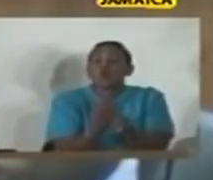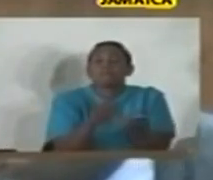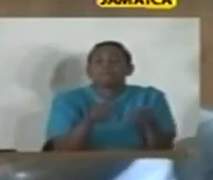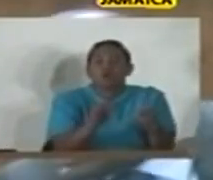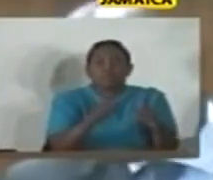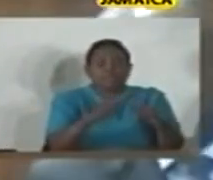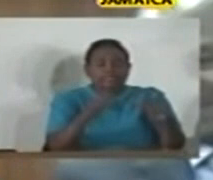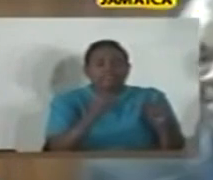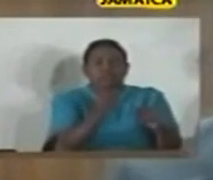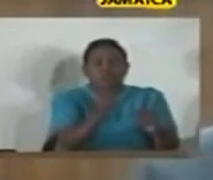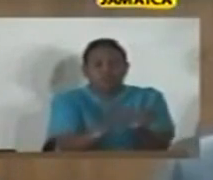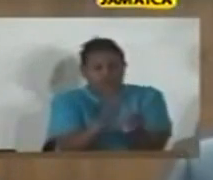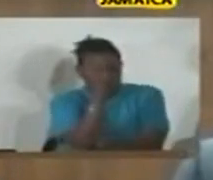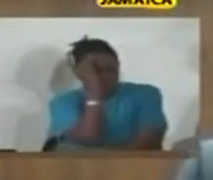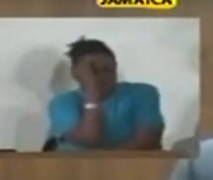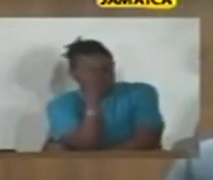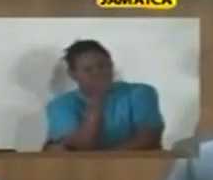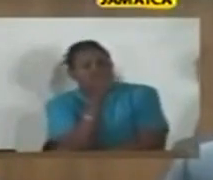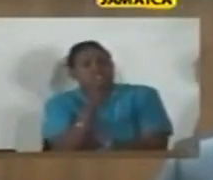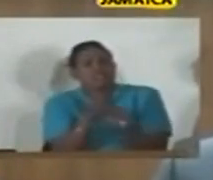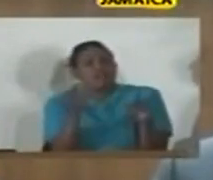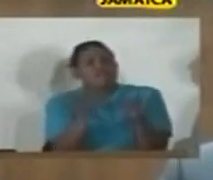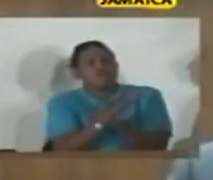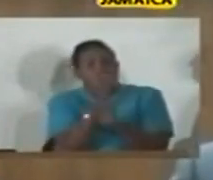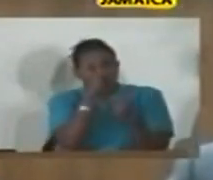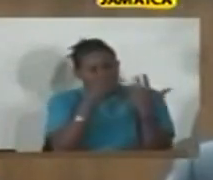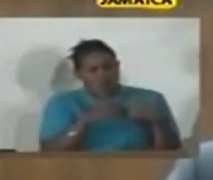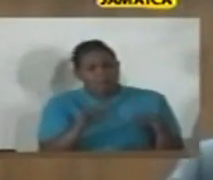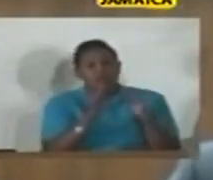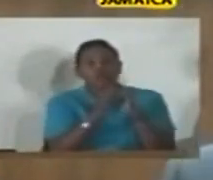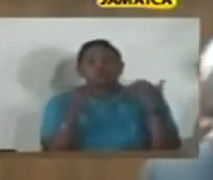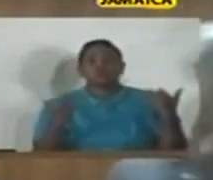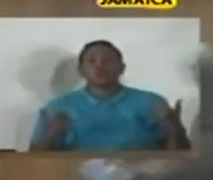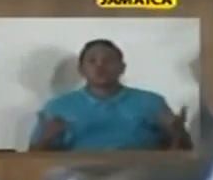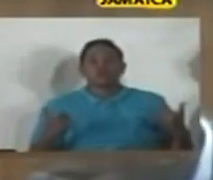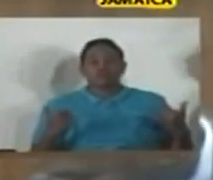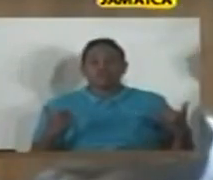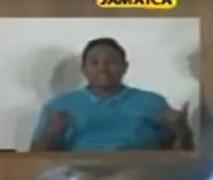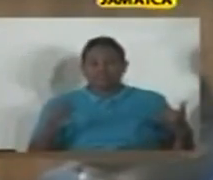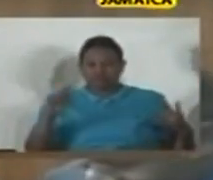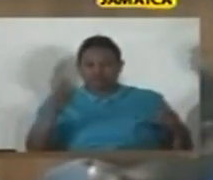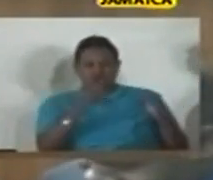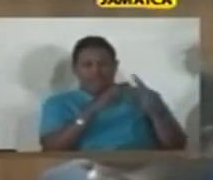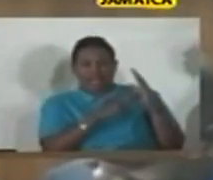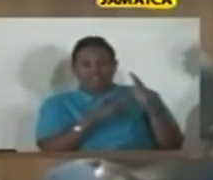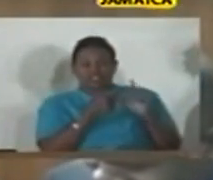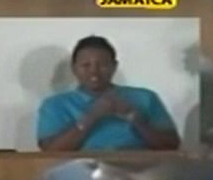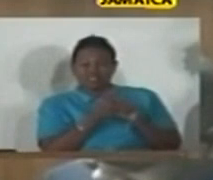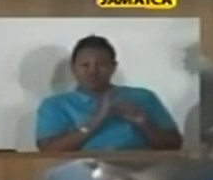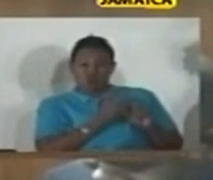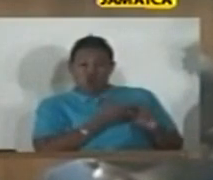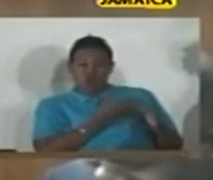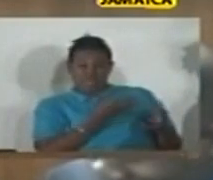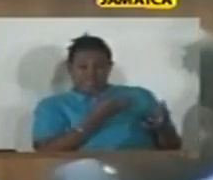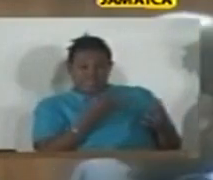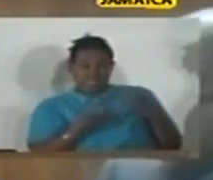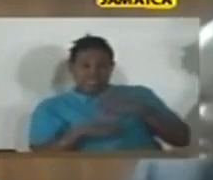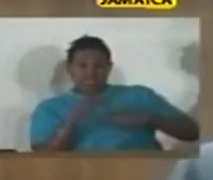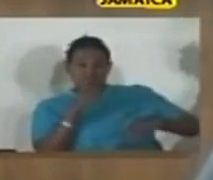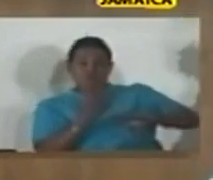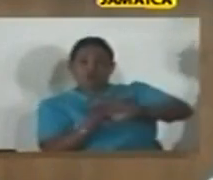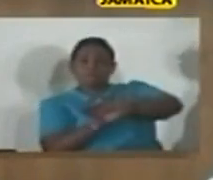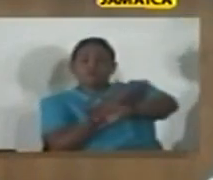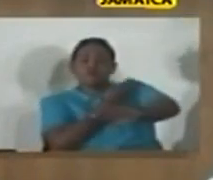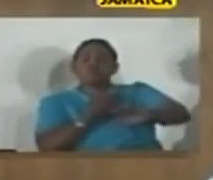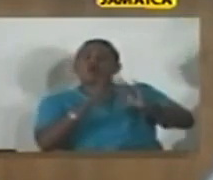with due consideration and in full compliance with the governing regulations. In our quest for continued improvement, we have amended